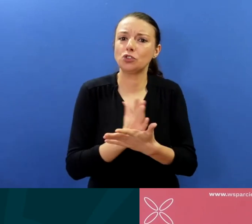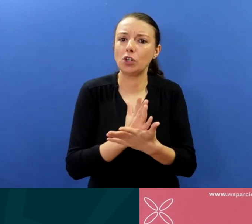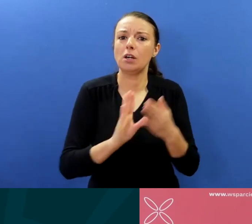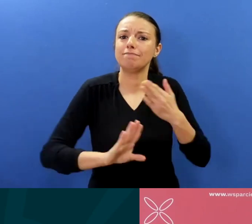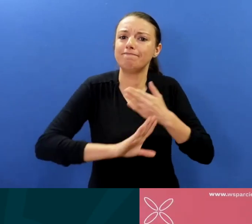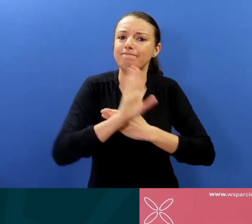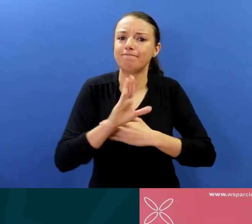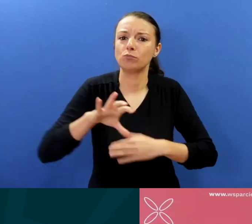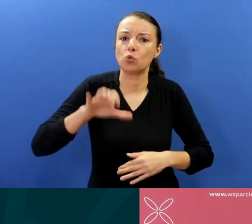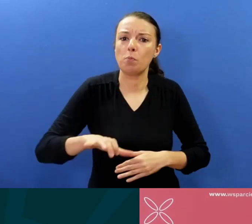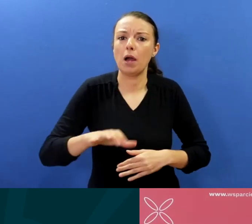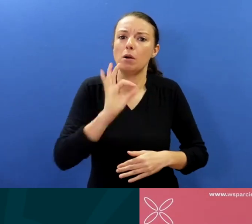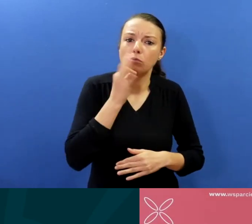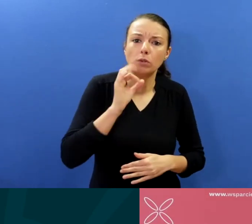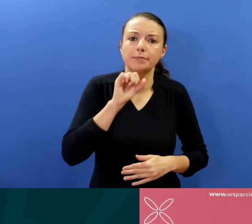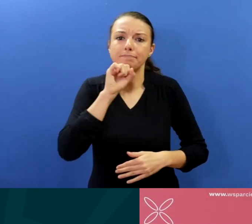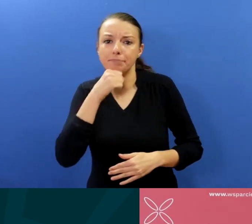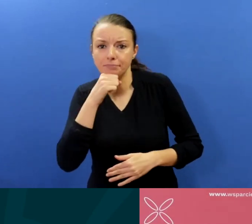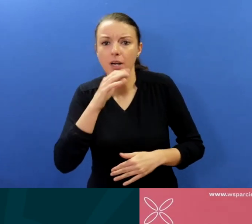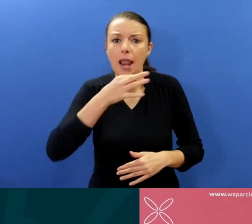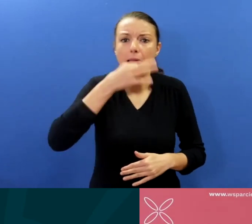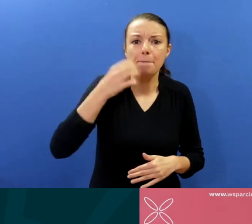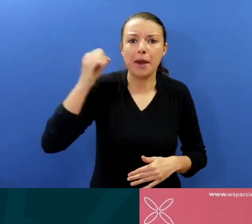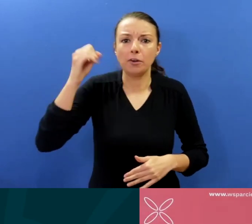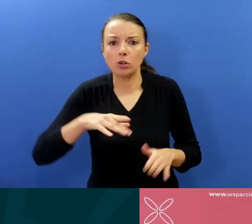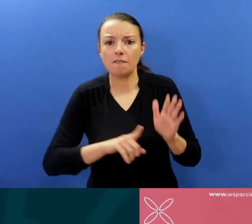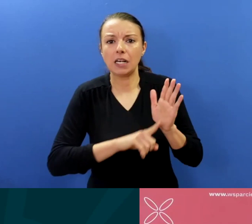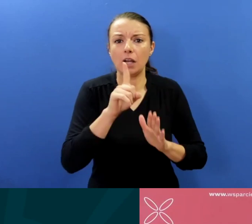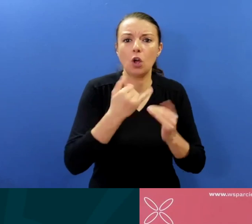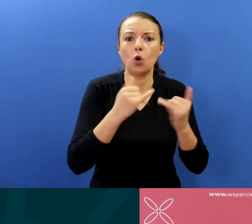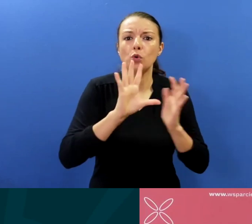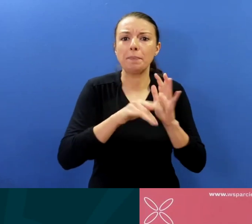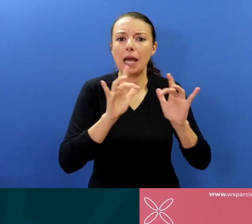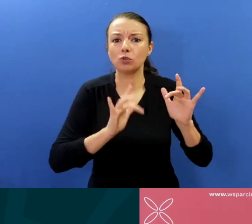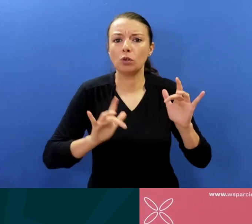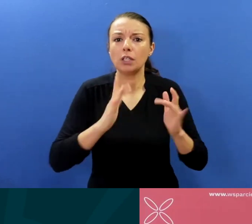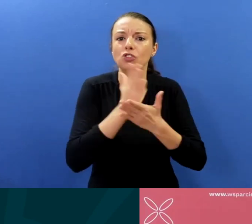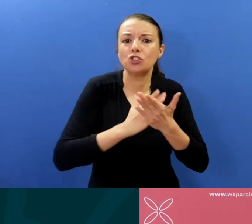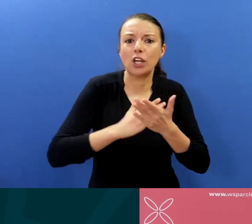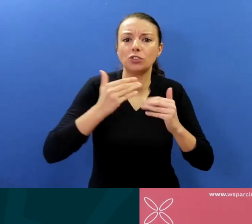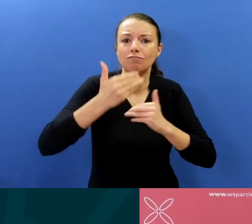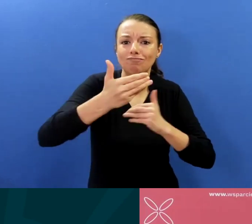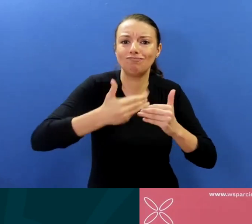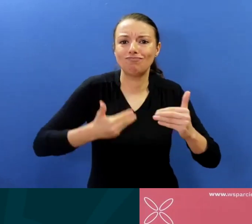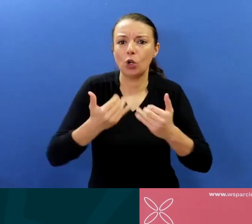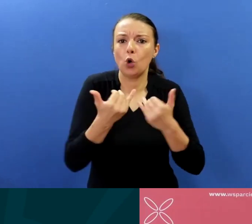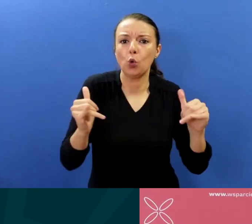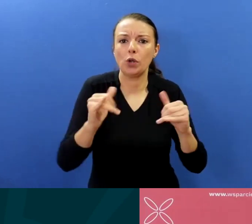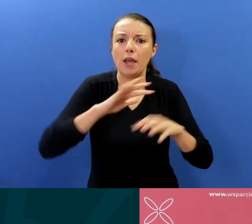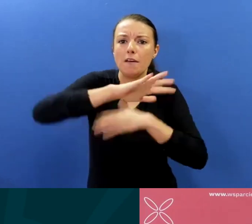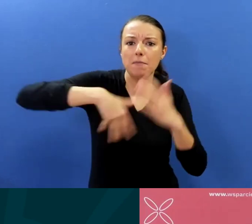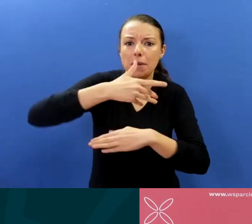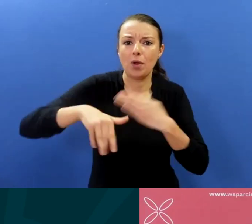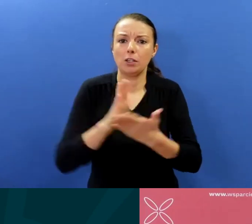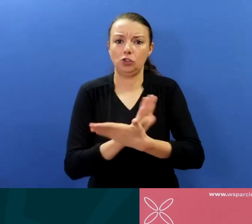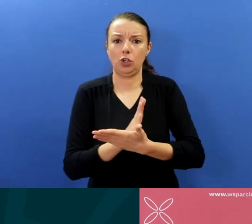educated, living in different parts of the cities, and etc. So 20 is a minimum to organize